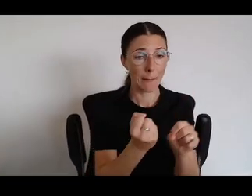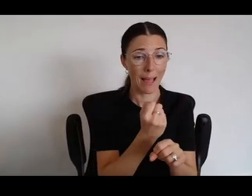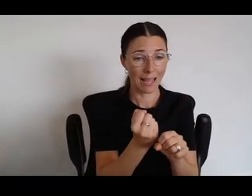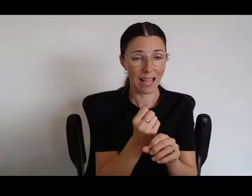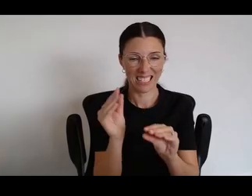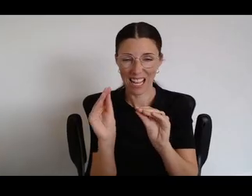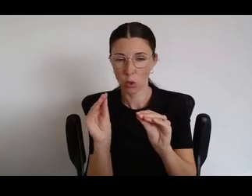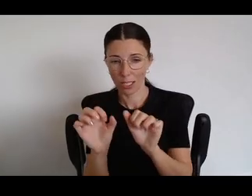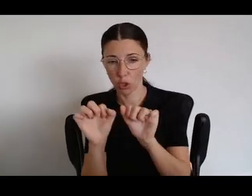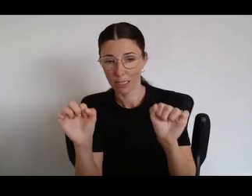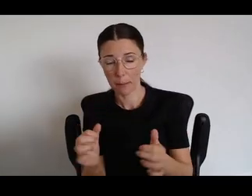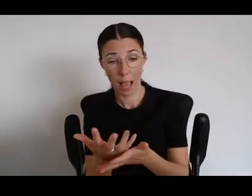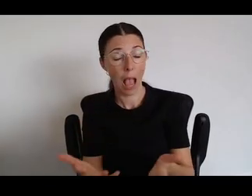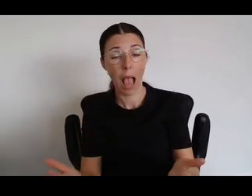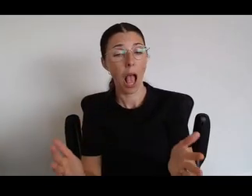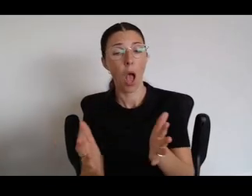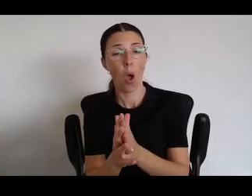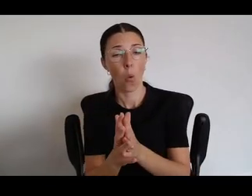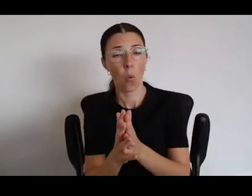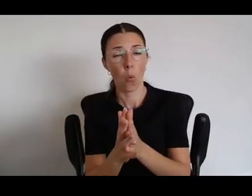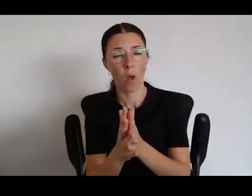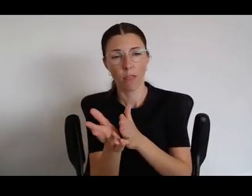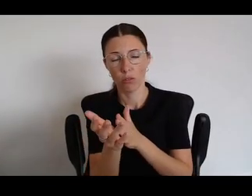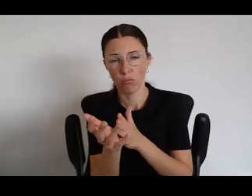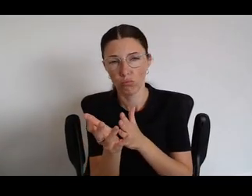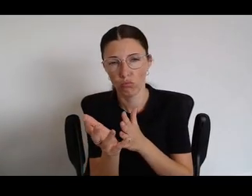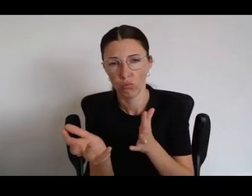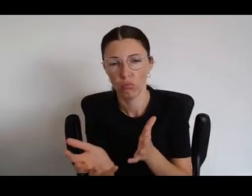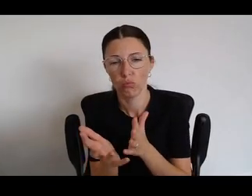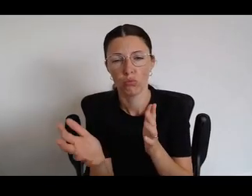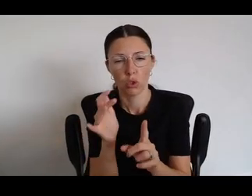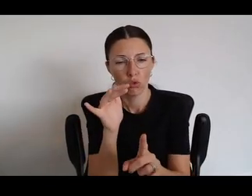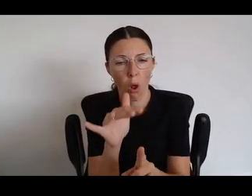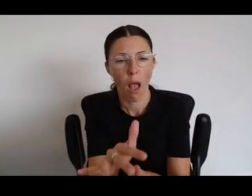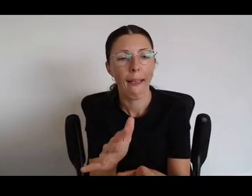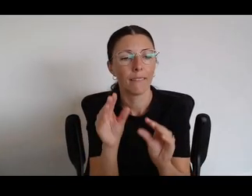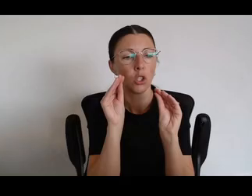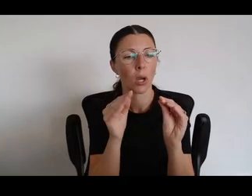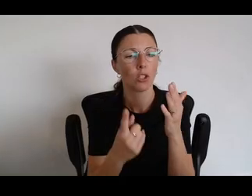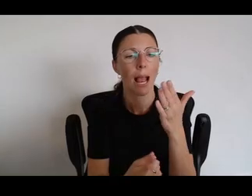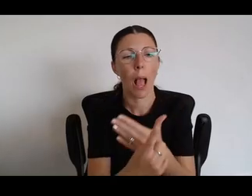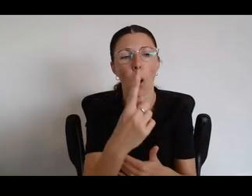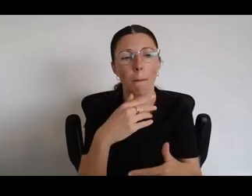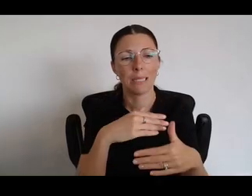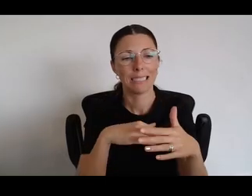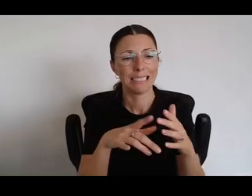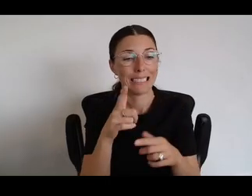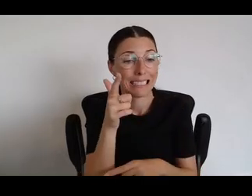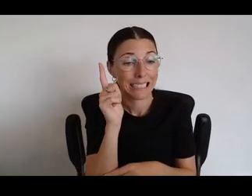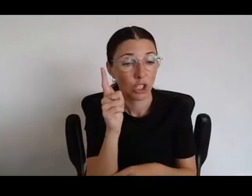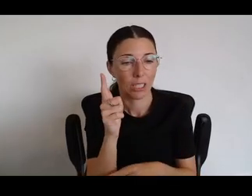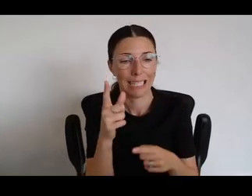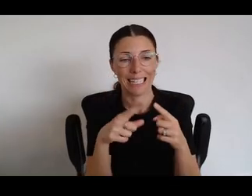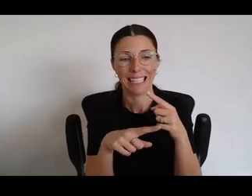driving the education outcomes and teaching and learning in the schools. There are many more kind of